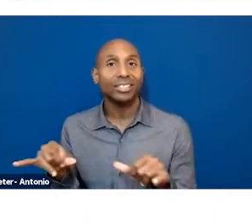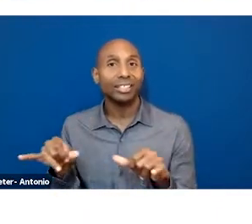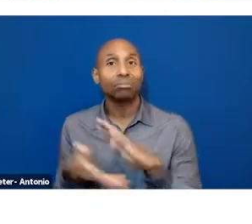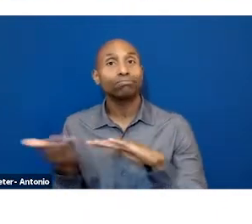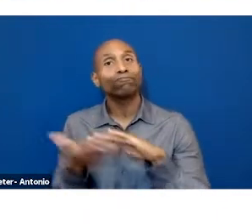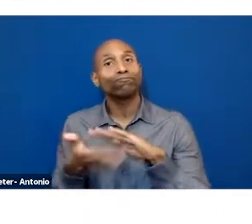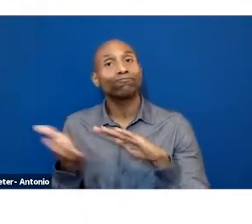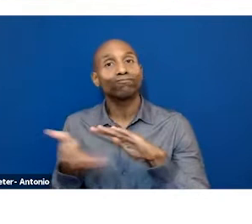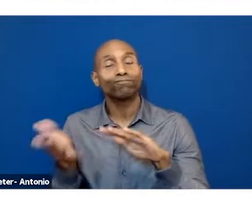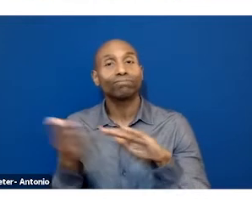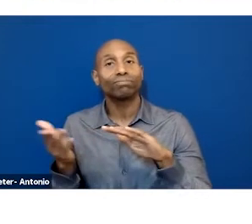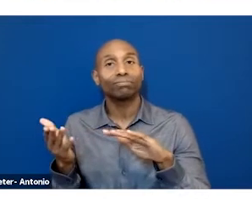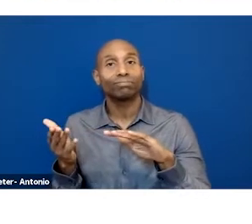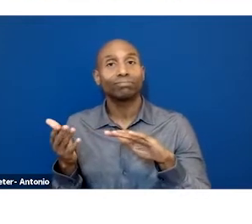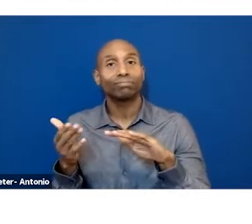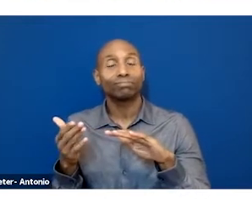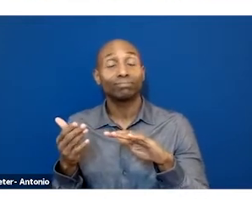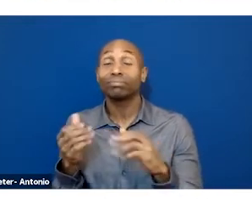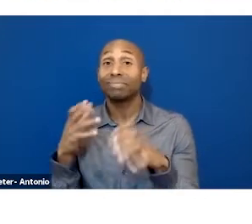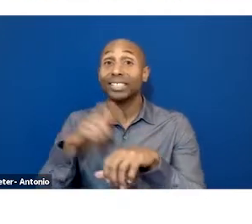So what do I mean by mundane racism?